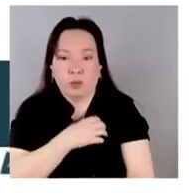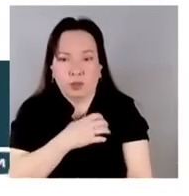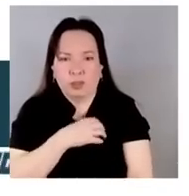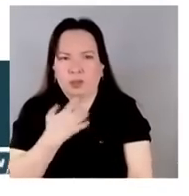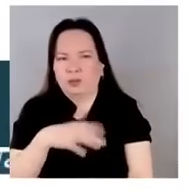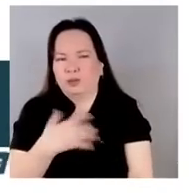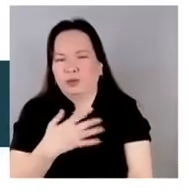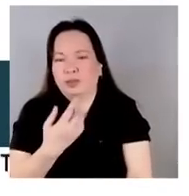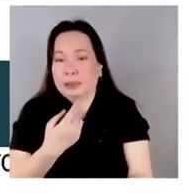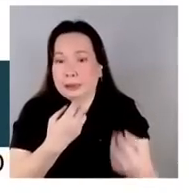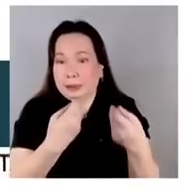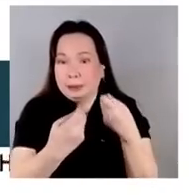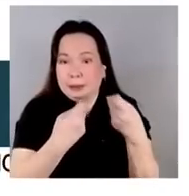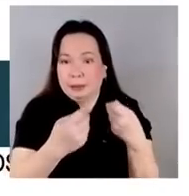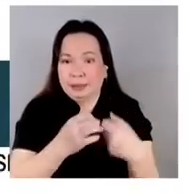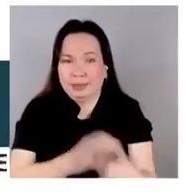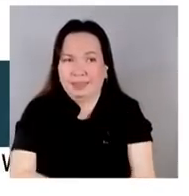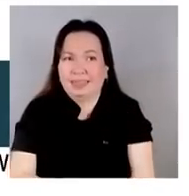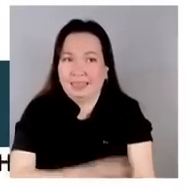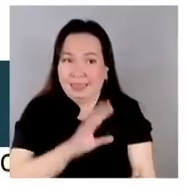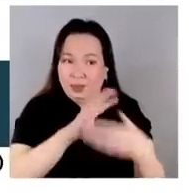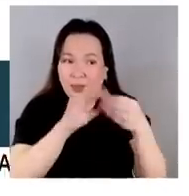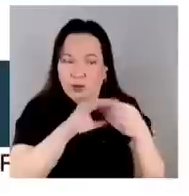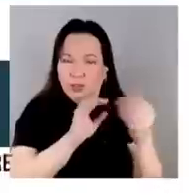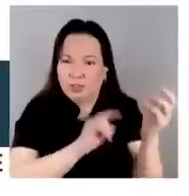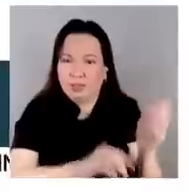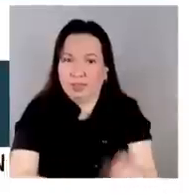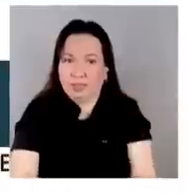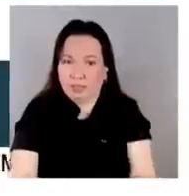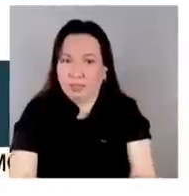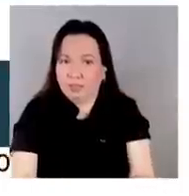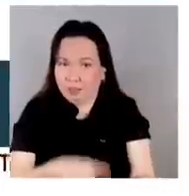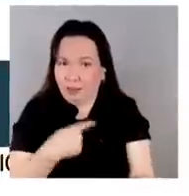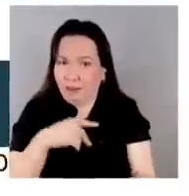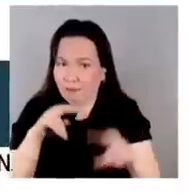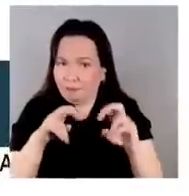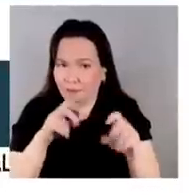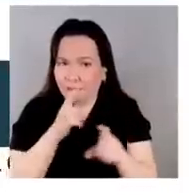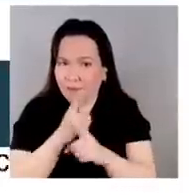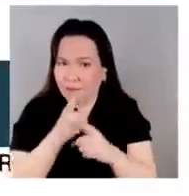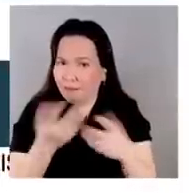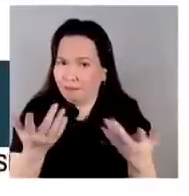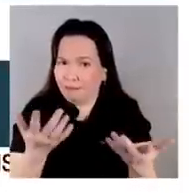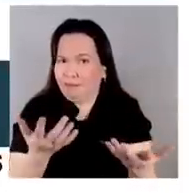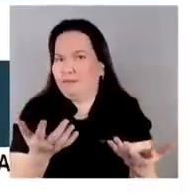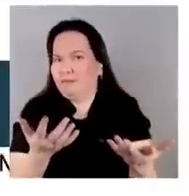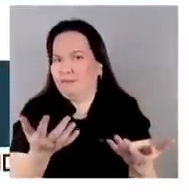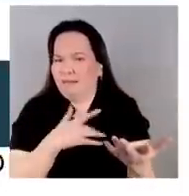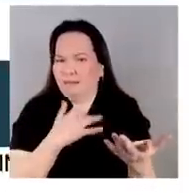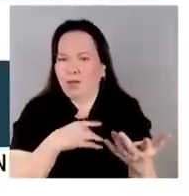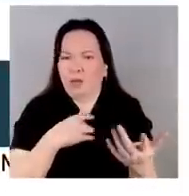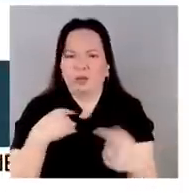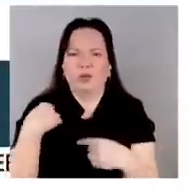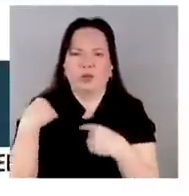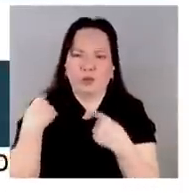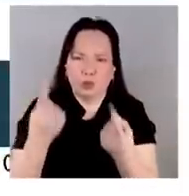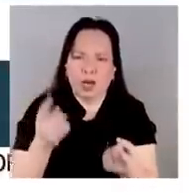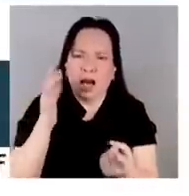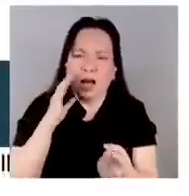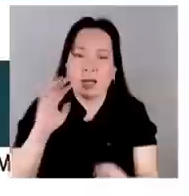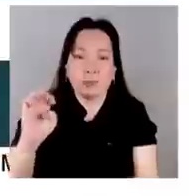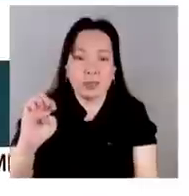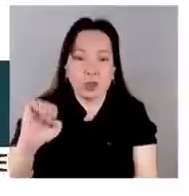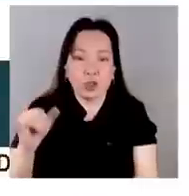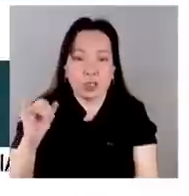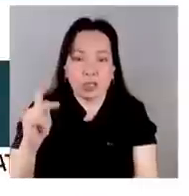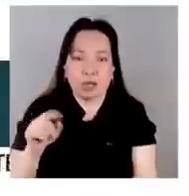frankly, you know, we're not convinced that they are taking these investigations seriously. And, you know, we've been here before. Extrajudicial killings have a